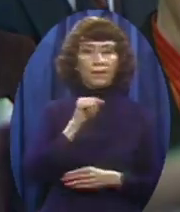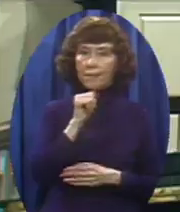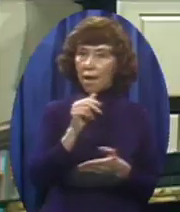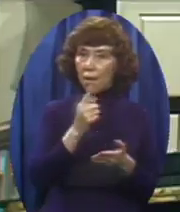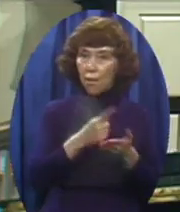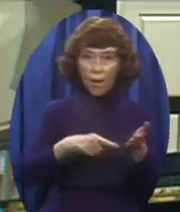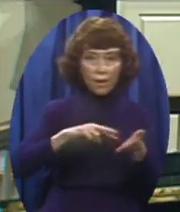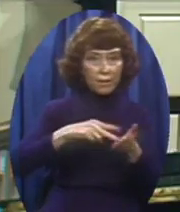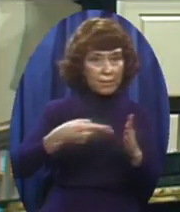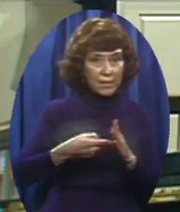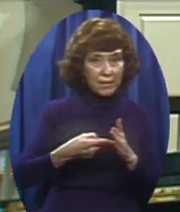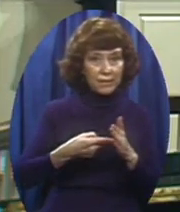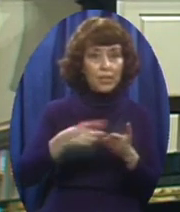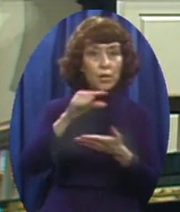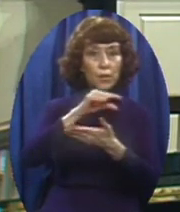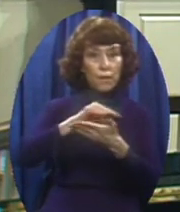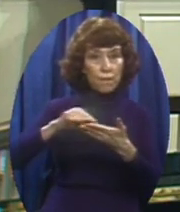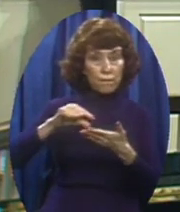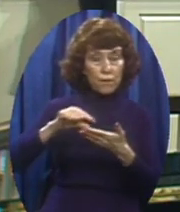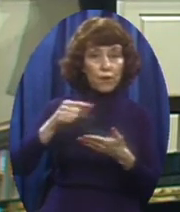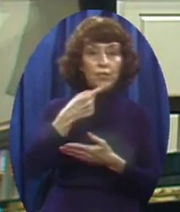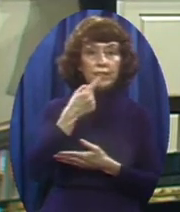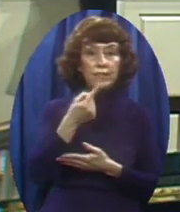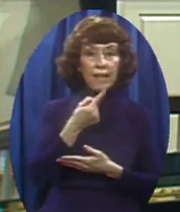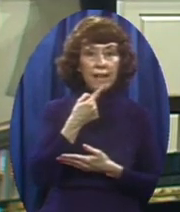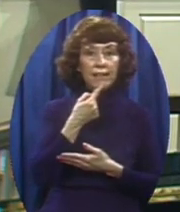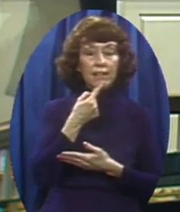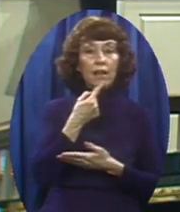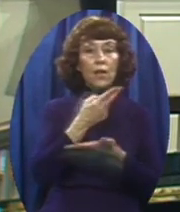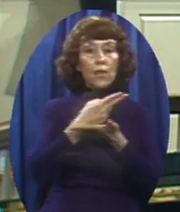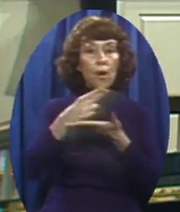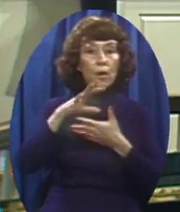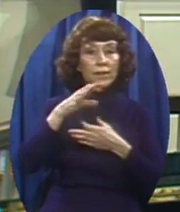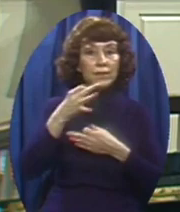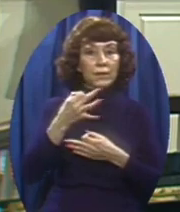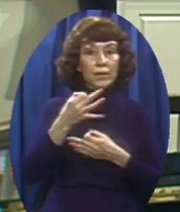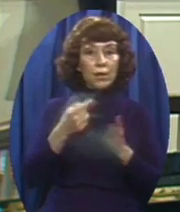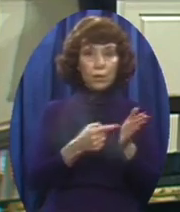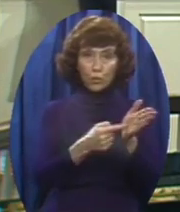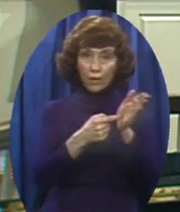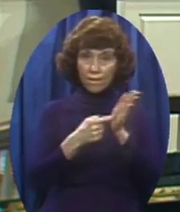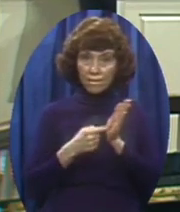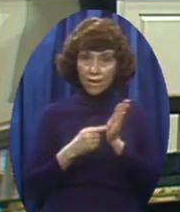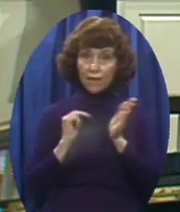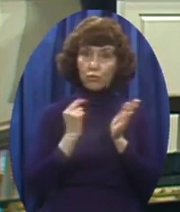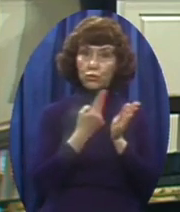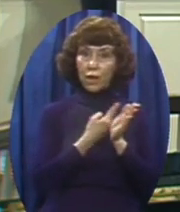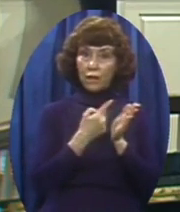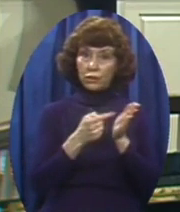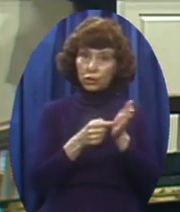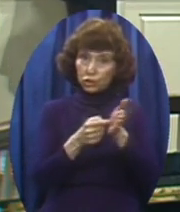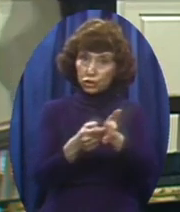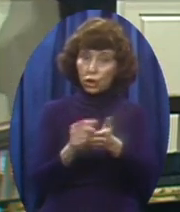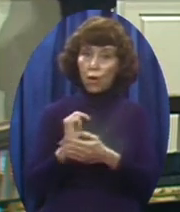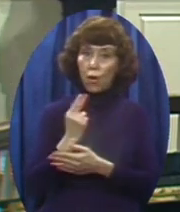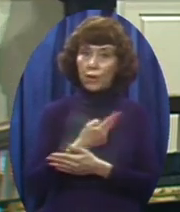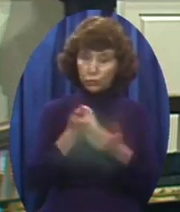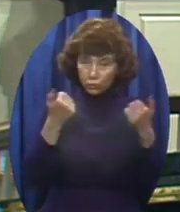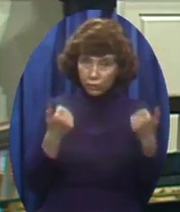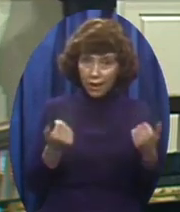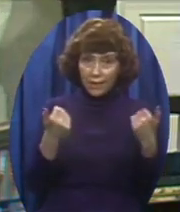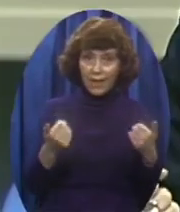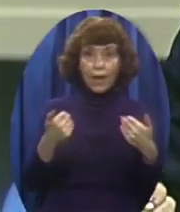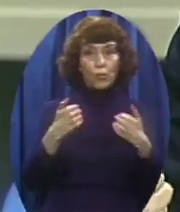says, but his Spirit hath revealed them unto us. Past tense. Right now. It's past tense. We have it right